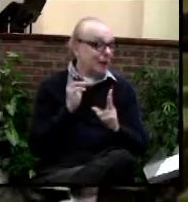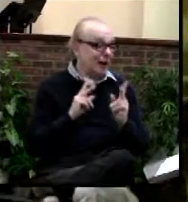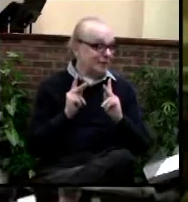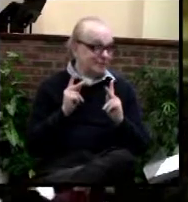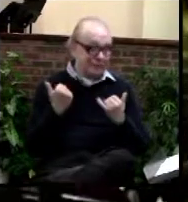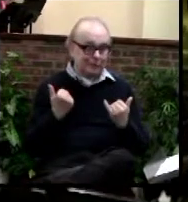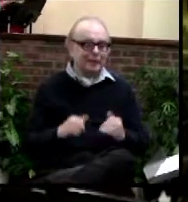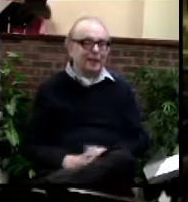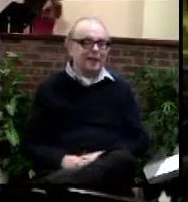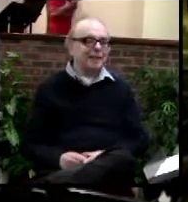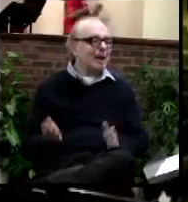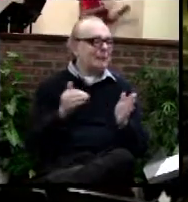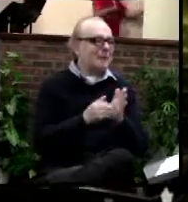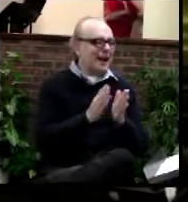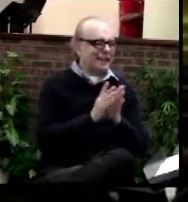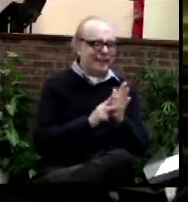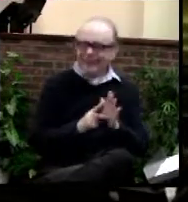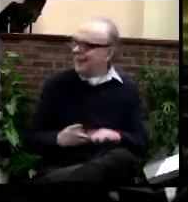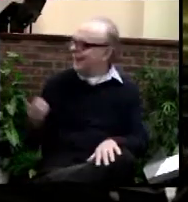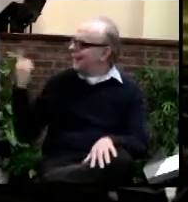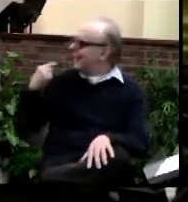I'll be right back.